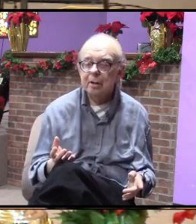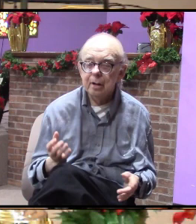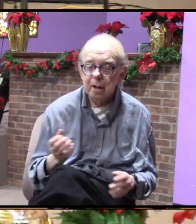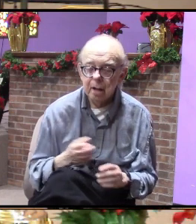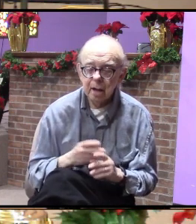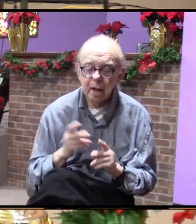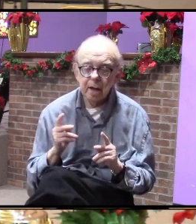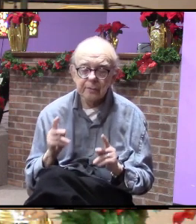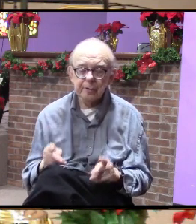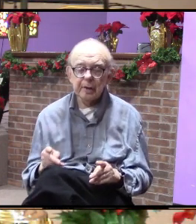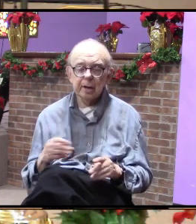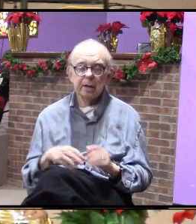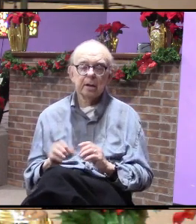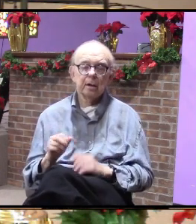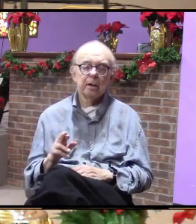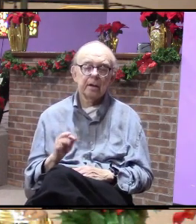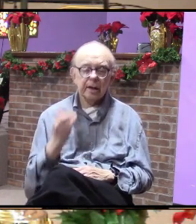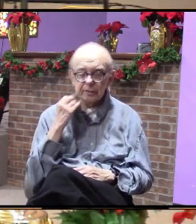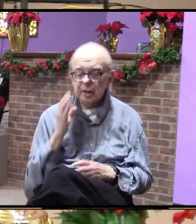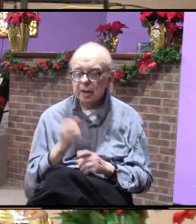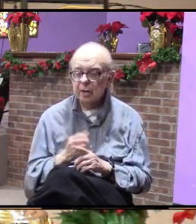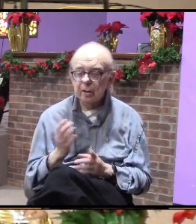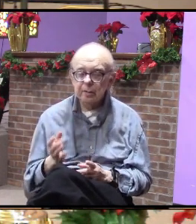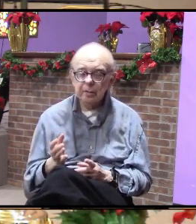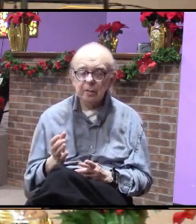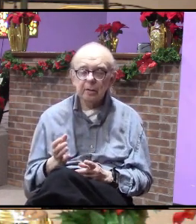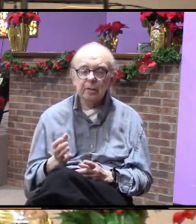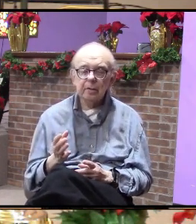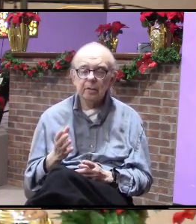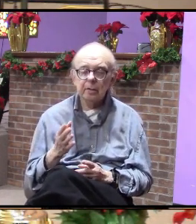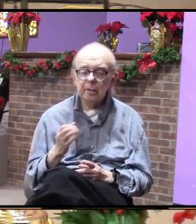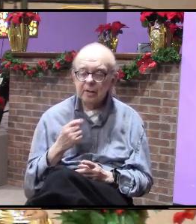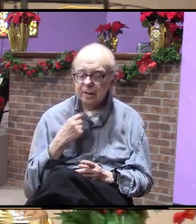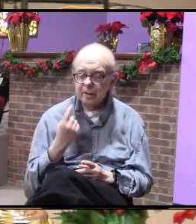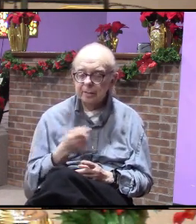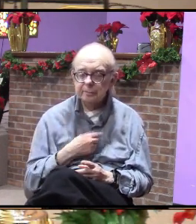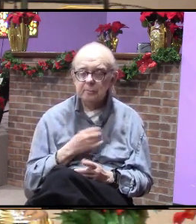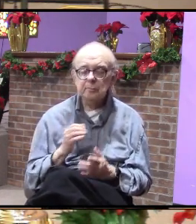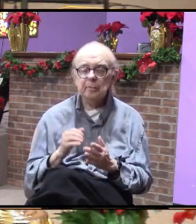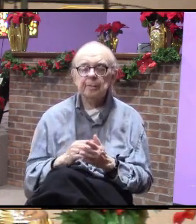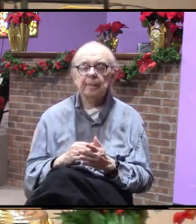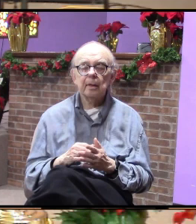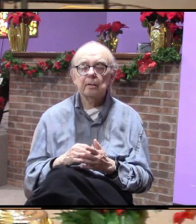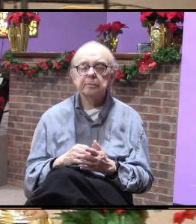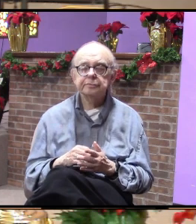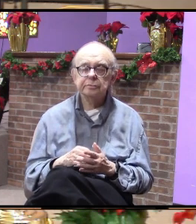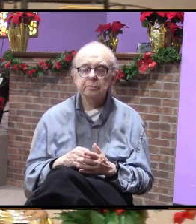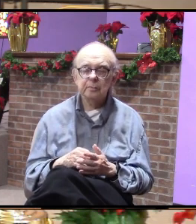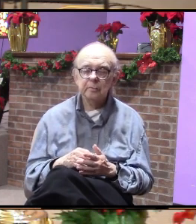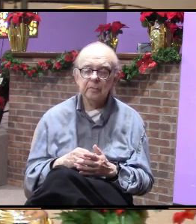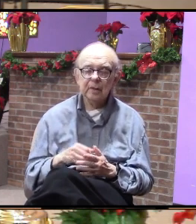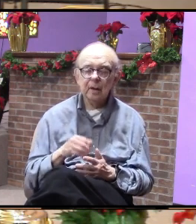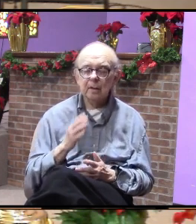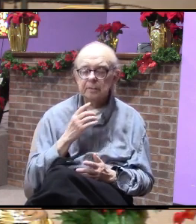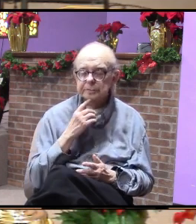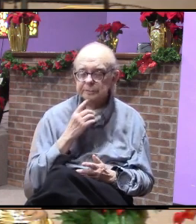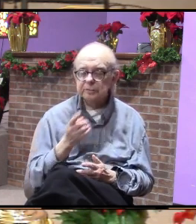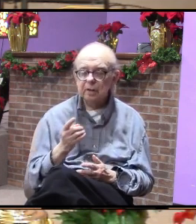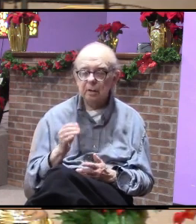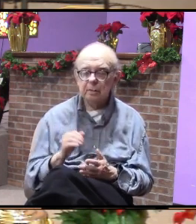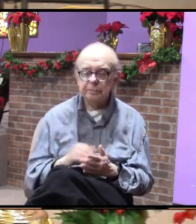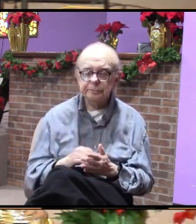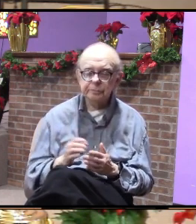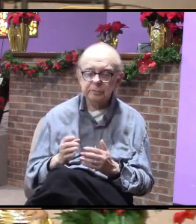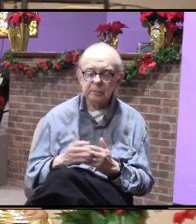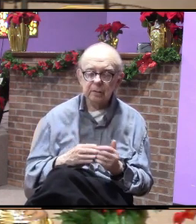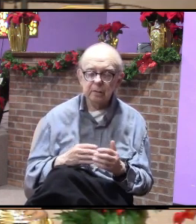Everybody in the car, if they get caught. And what God is telling us is this. He's saying that whatever